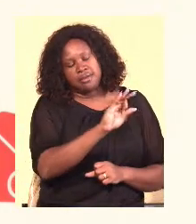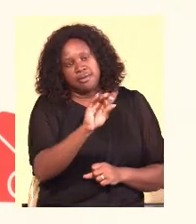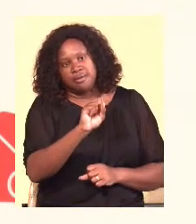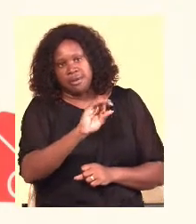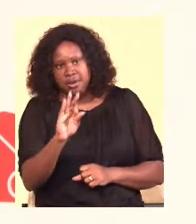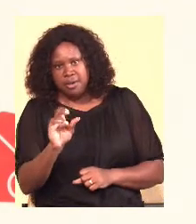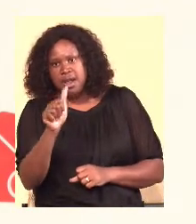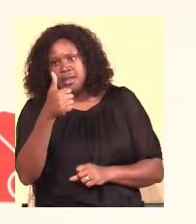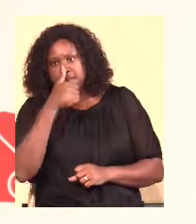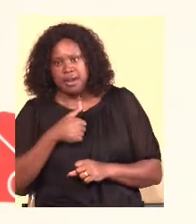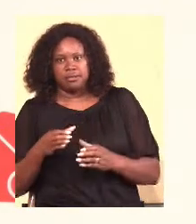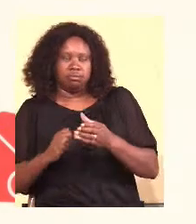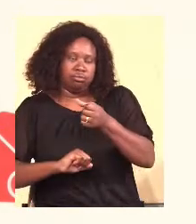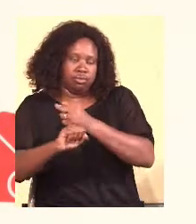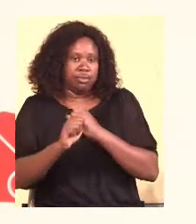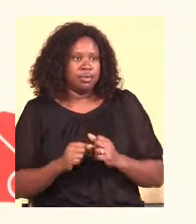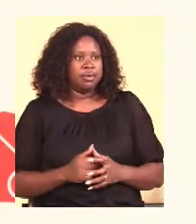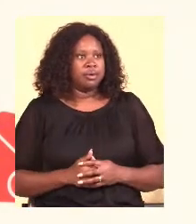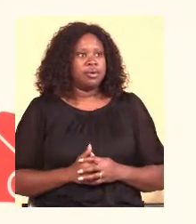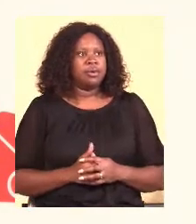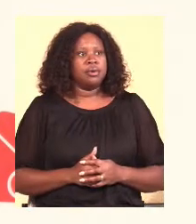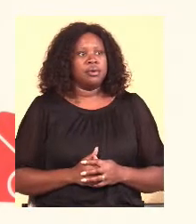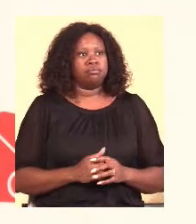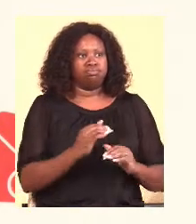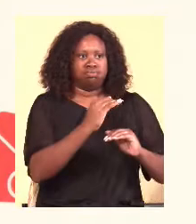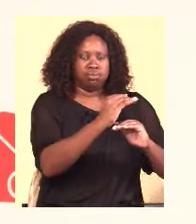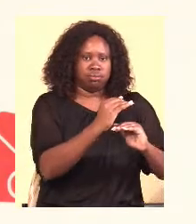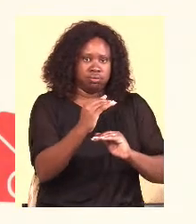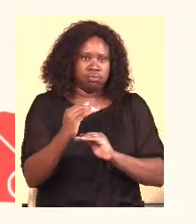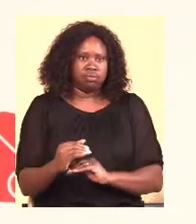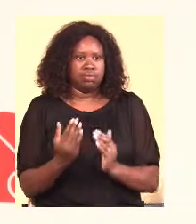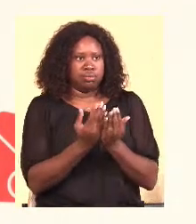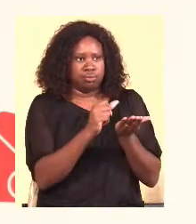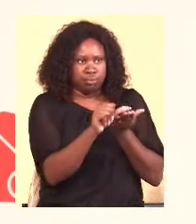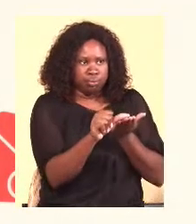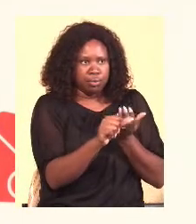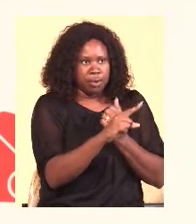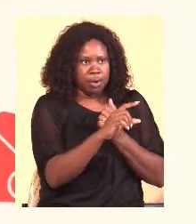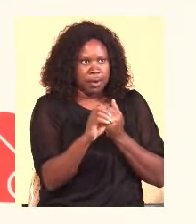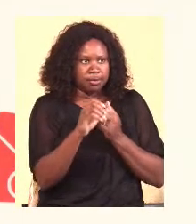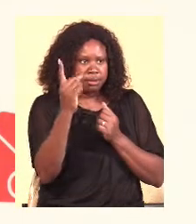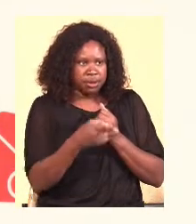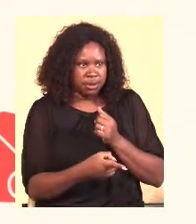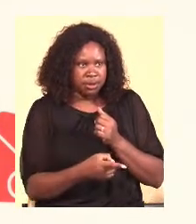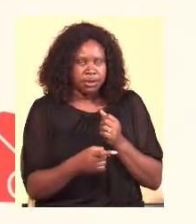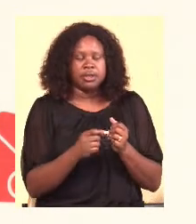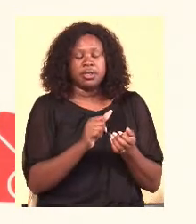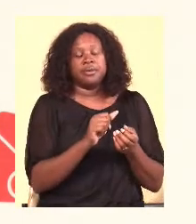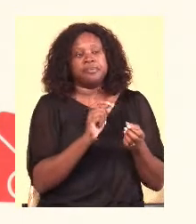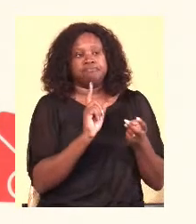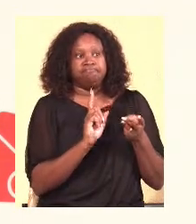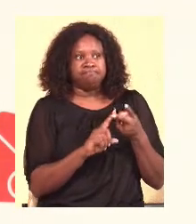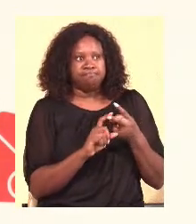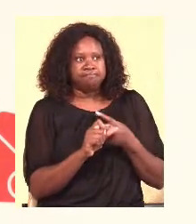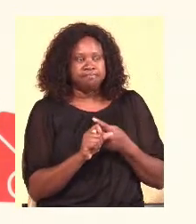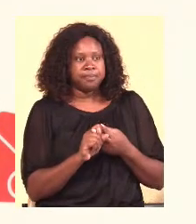the NSFAF components of fees, there is what we call tuition fee, which I said is 100% paid, covered by NSFAF.